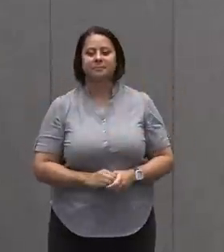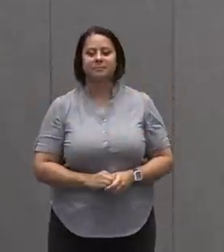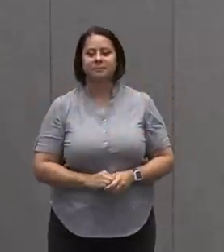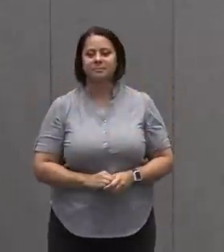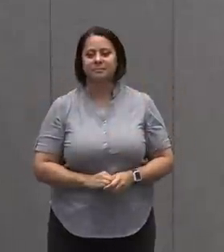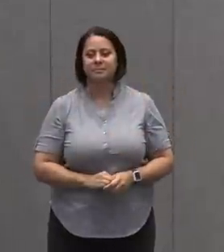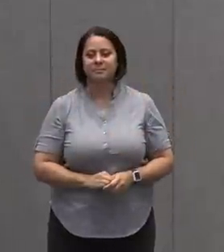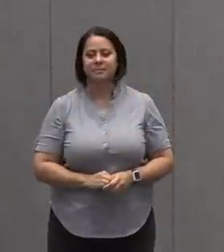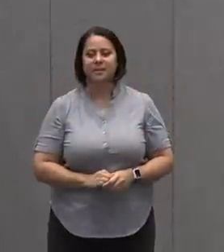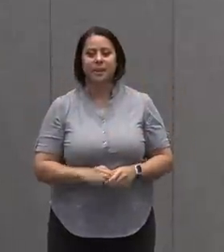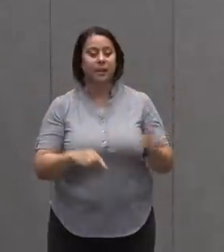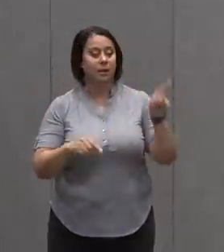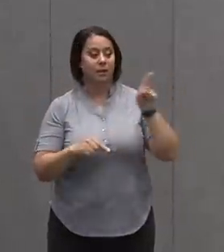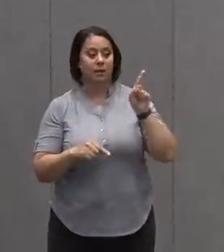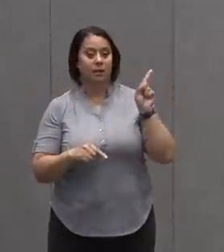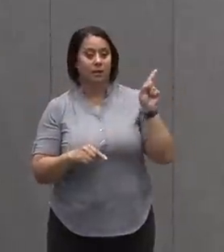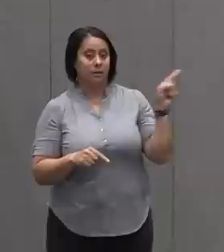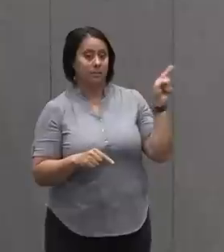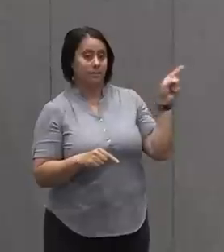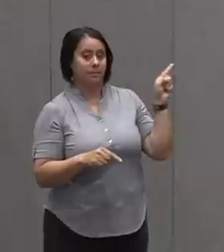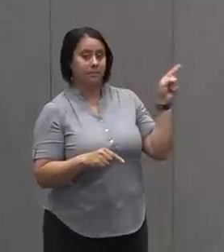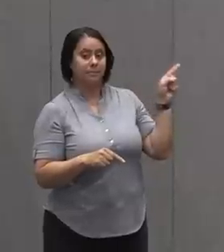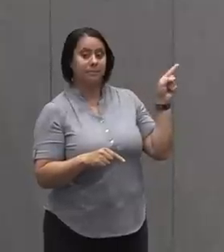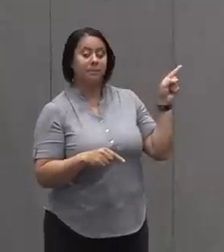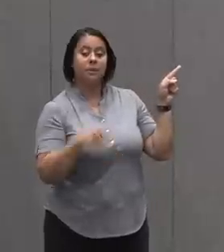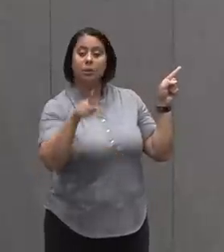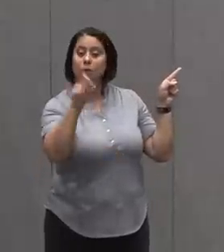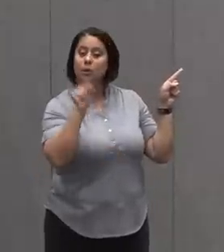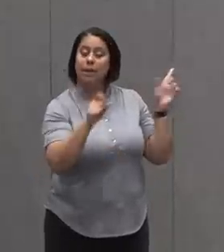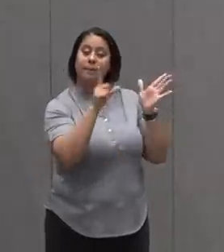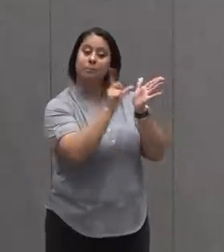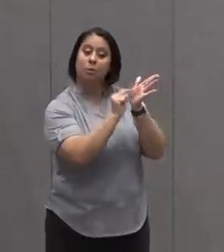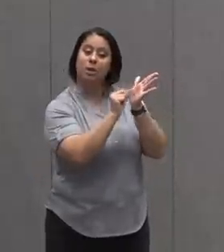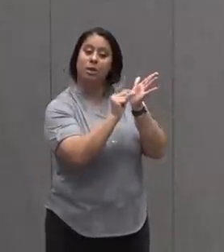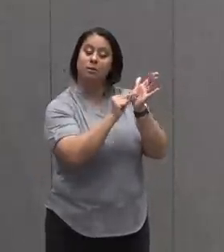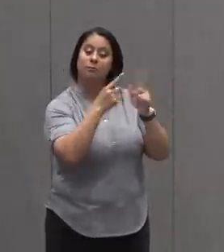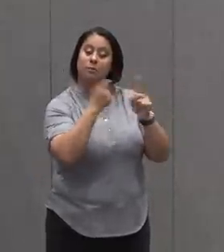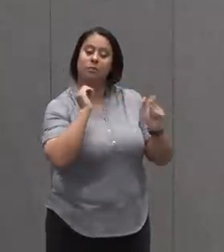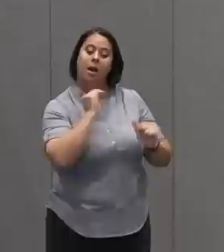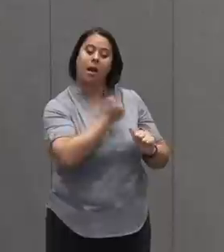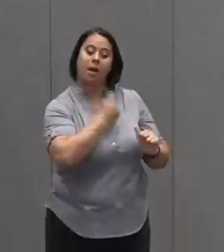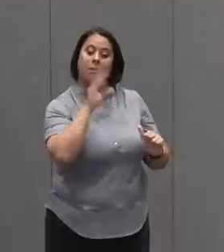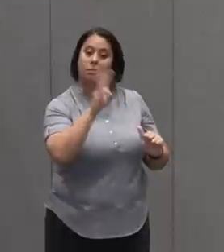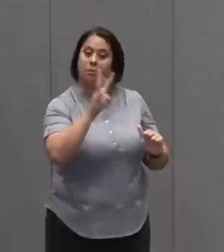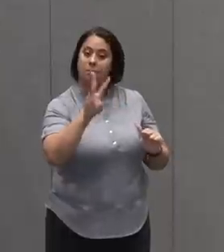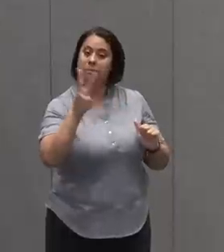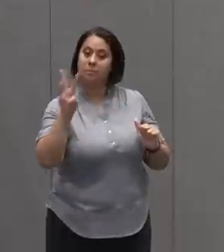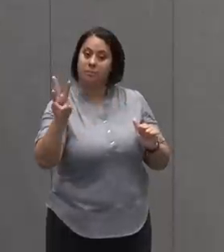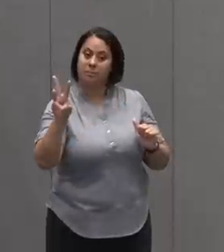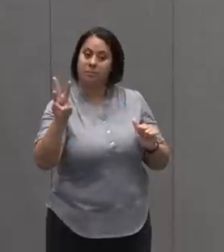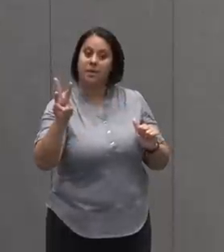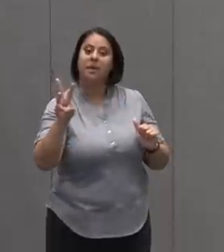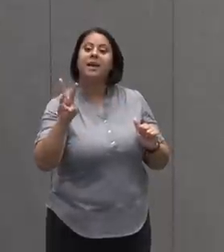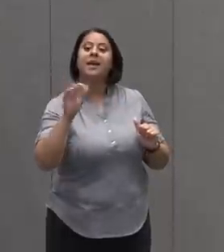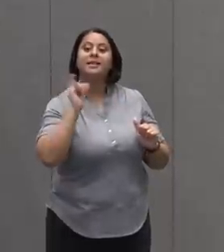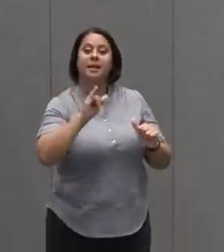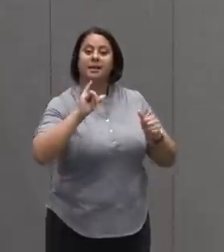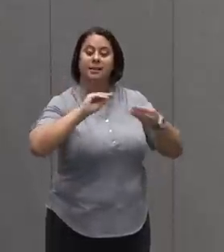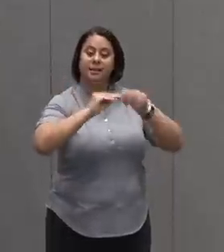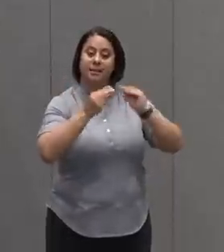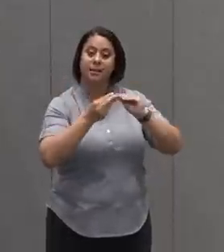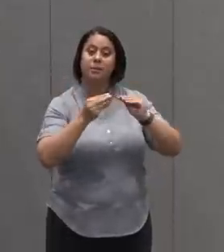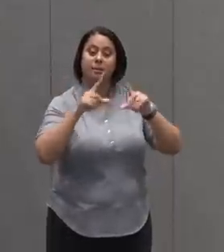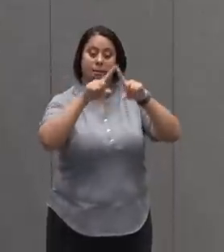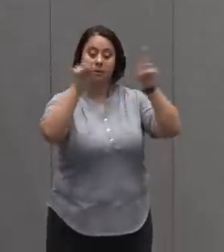printing these materials off on our website, which would be the numeral cards if you so